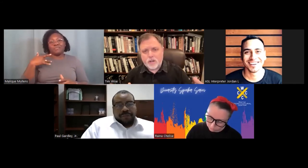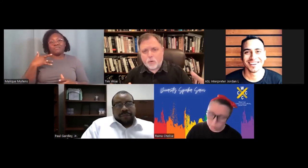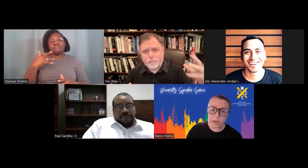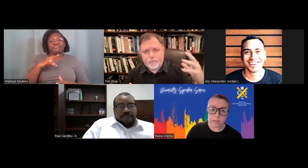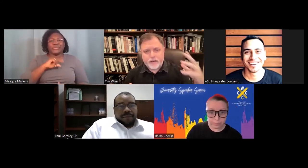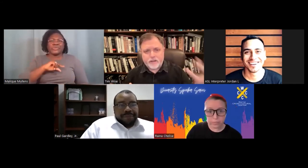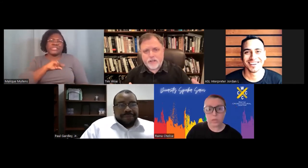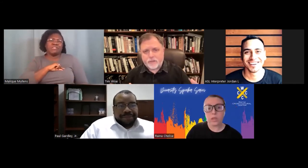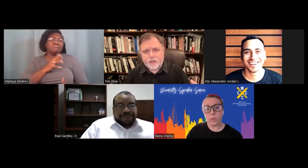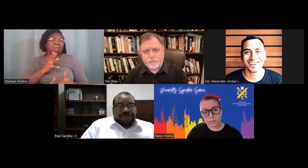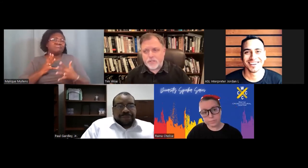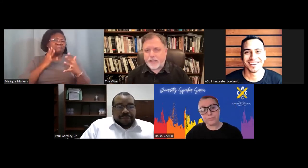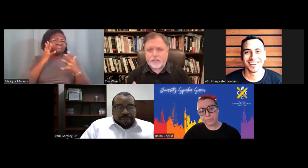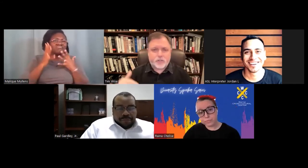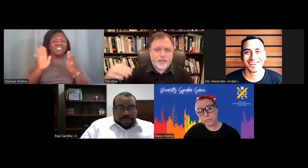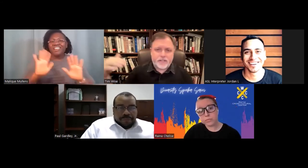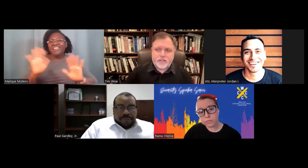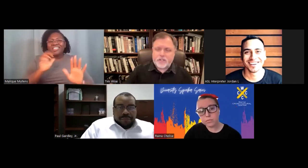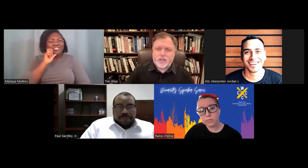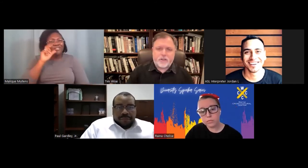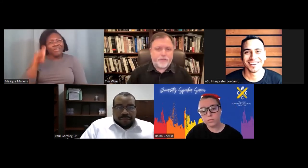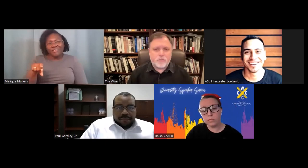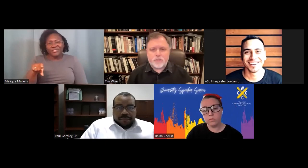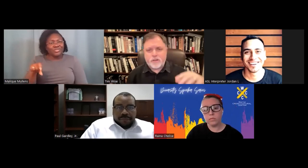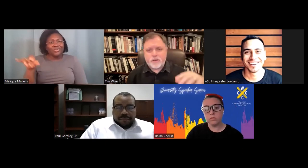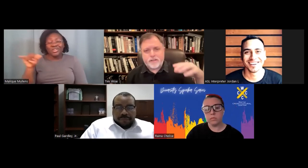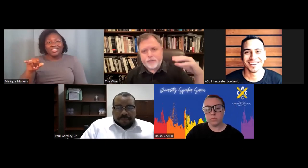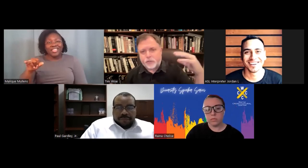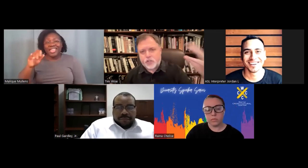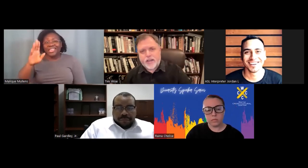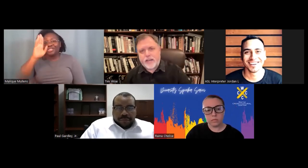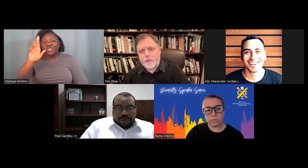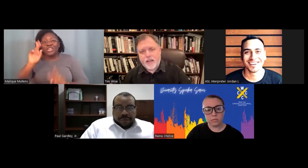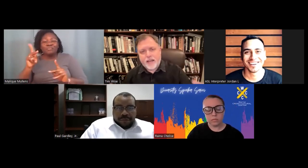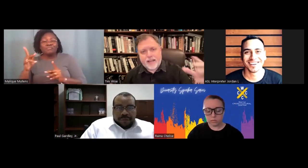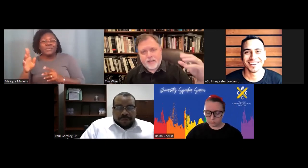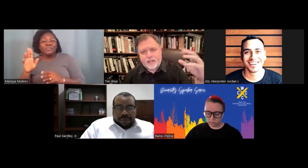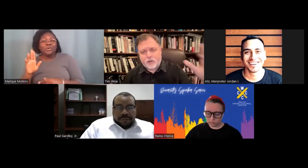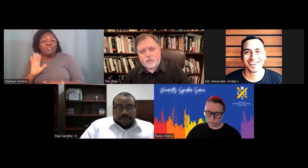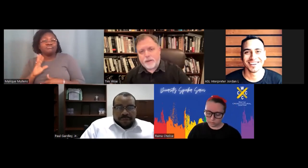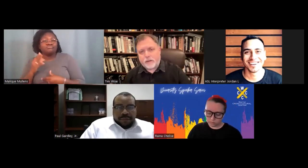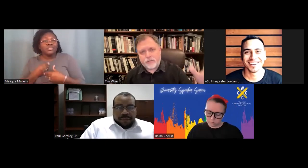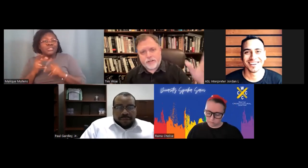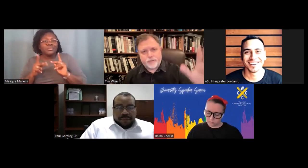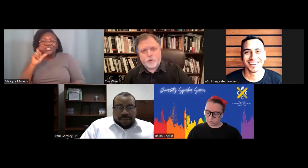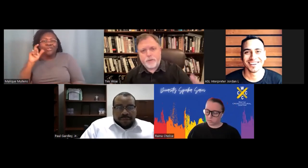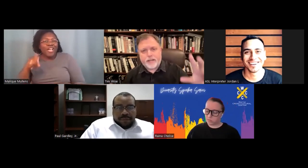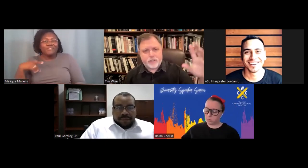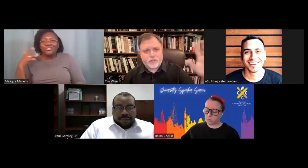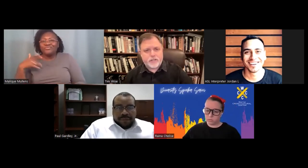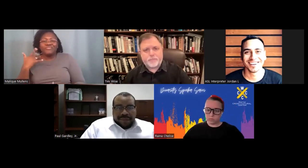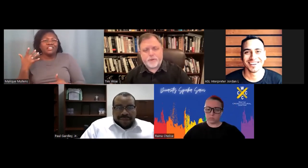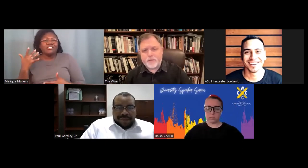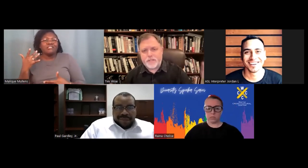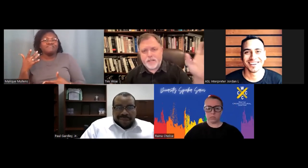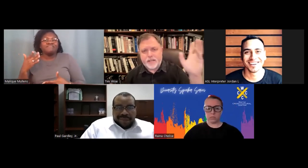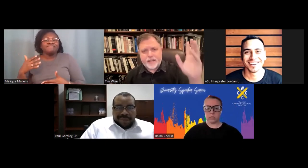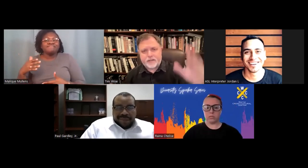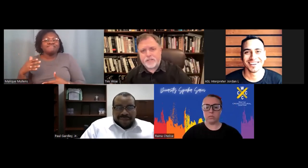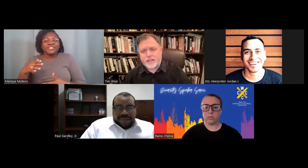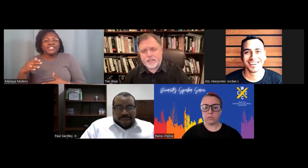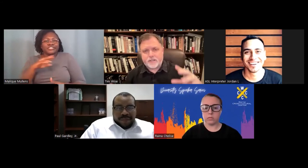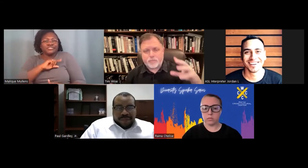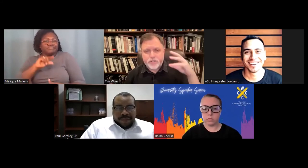guilt or beat ourselves up, just like straight and cisgendered folk don't need to feel shame and guilt about transphobia and straight supremacy